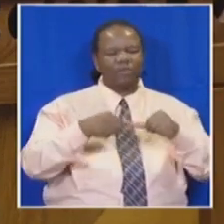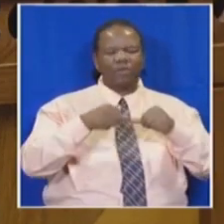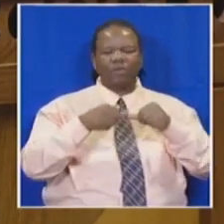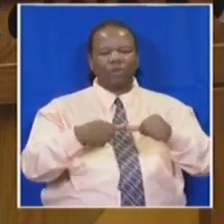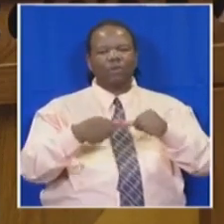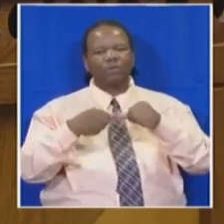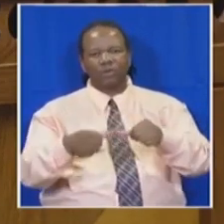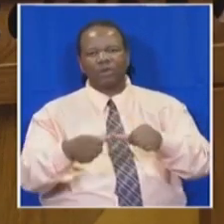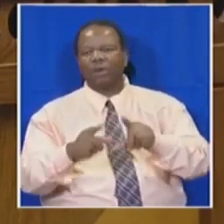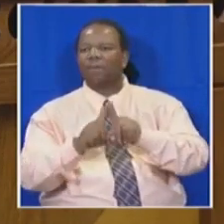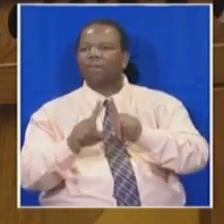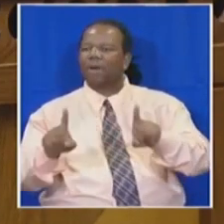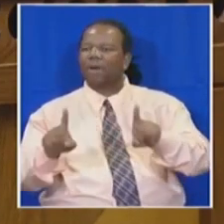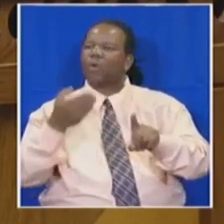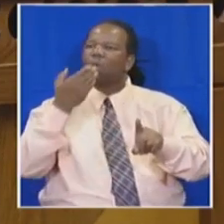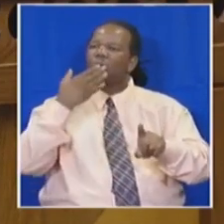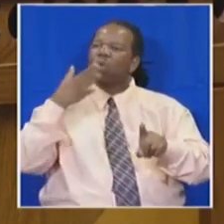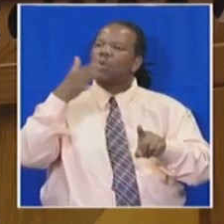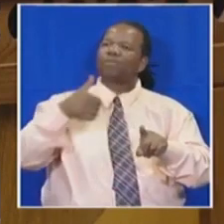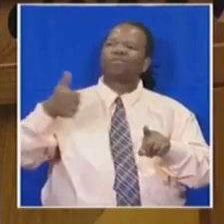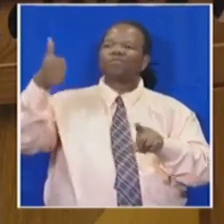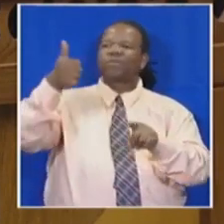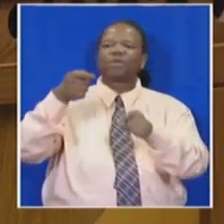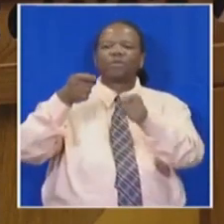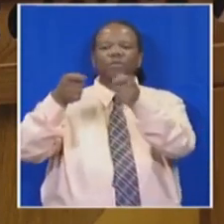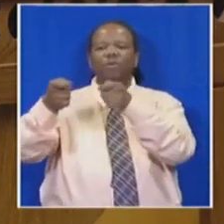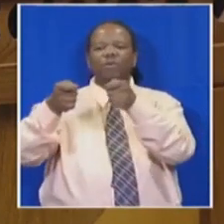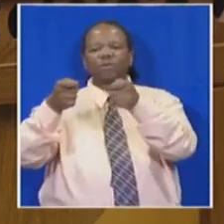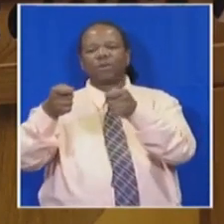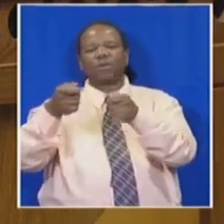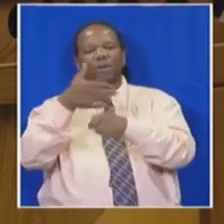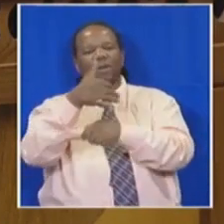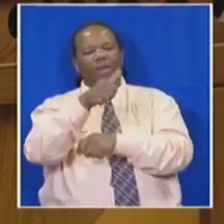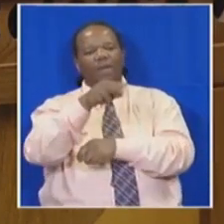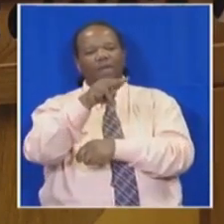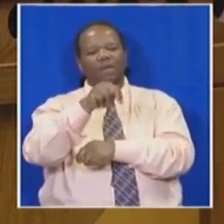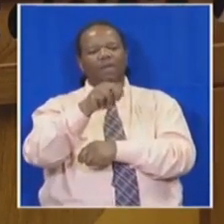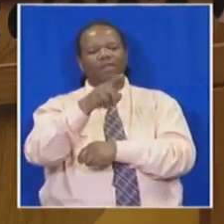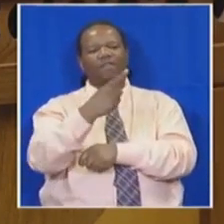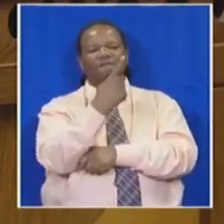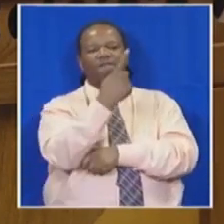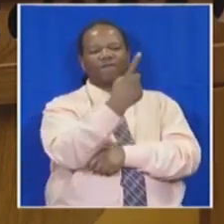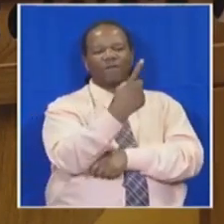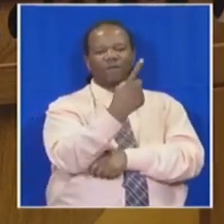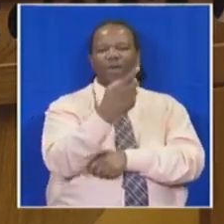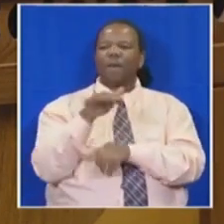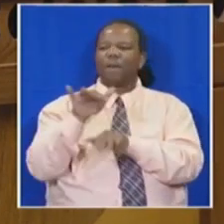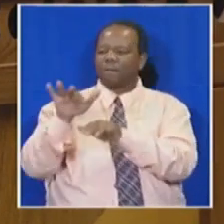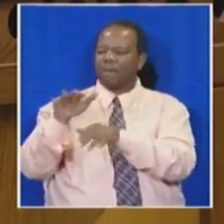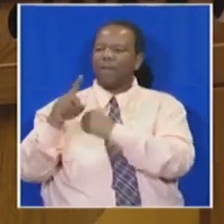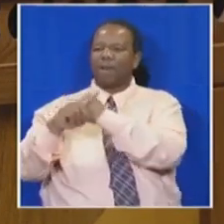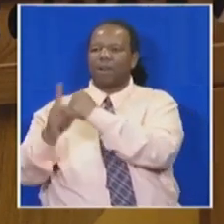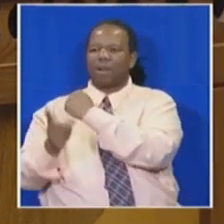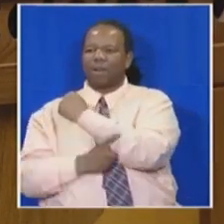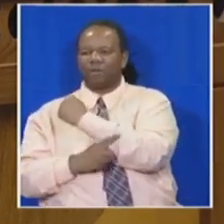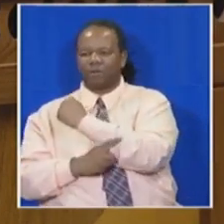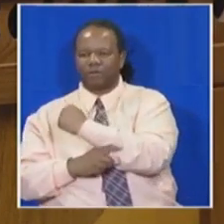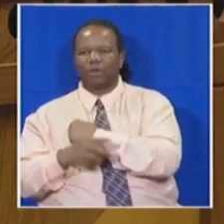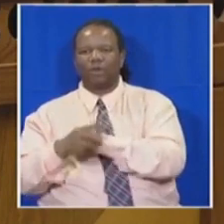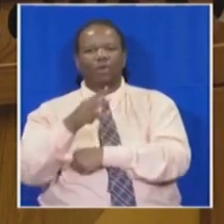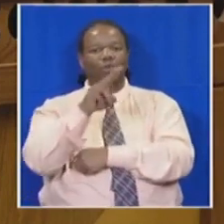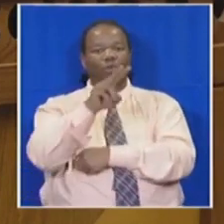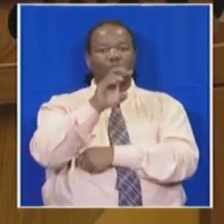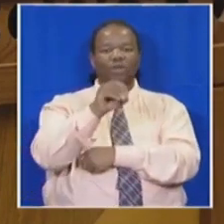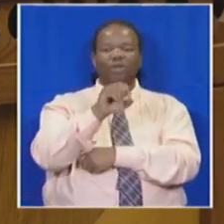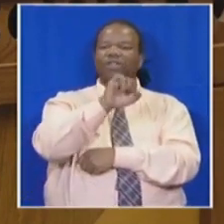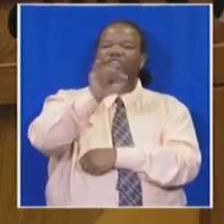to sit at the top of the table. The ANC first, the people last. On the 20th of